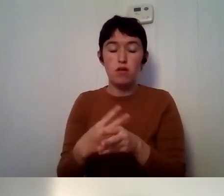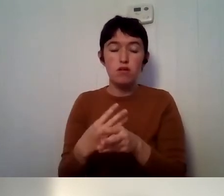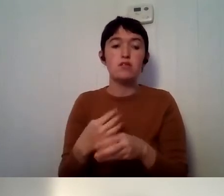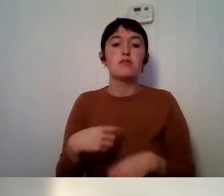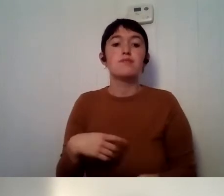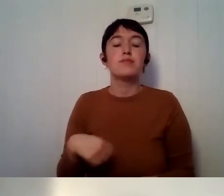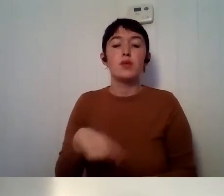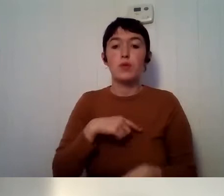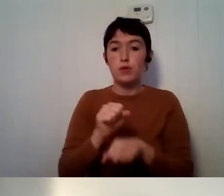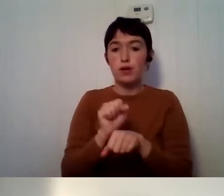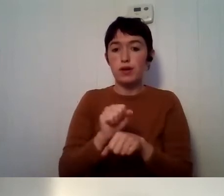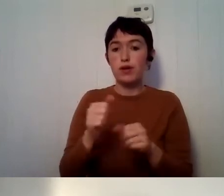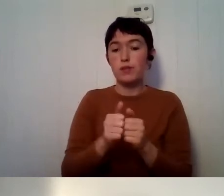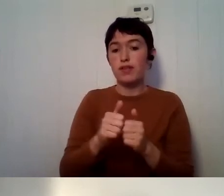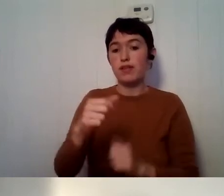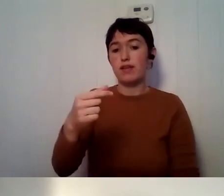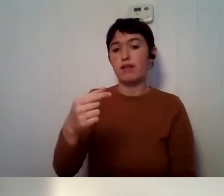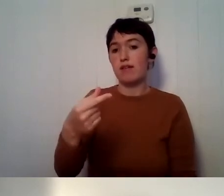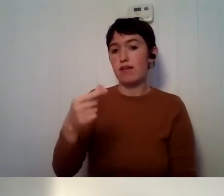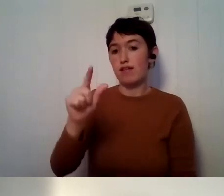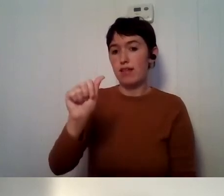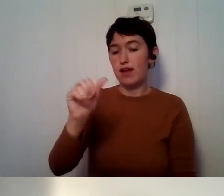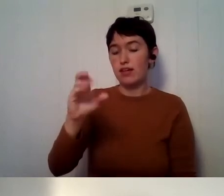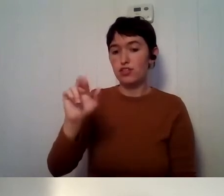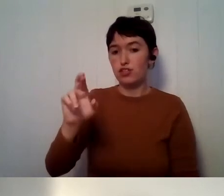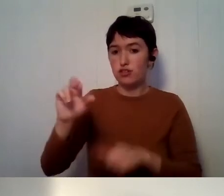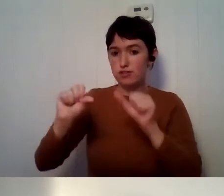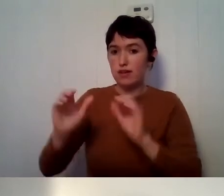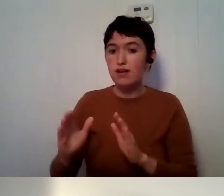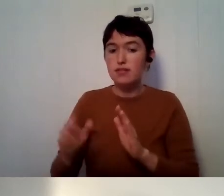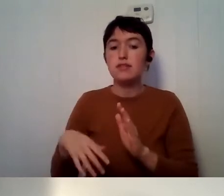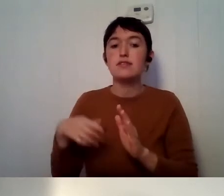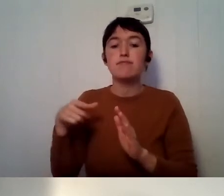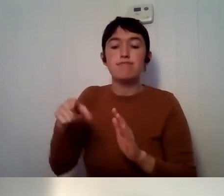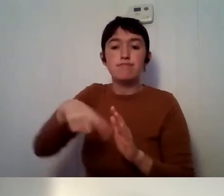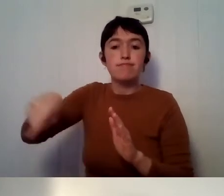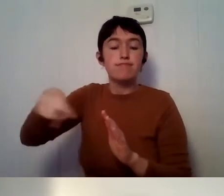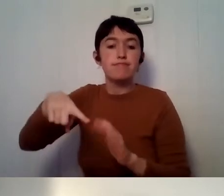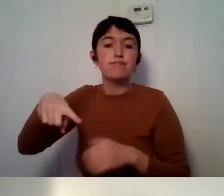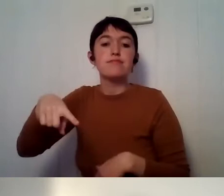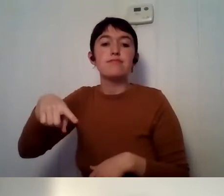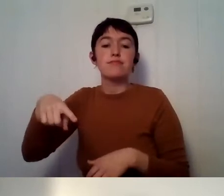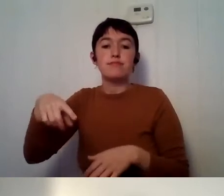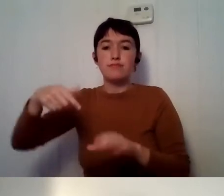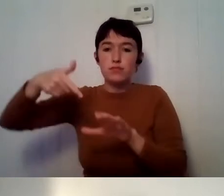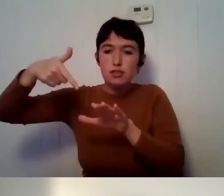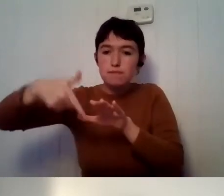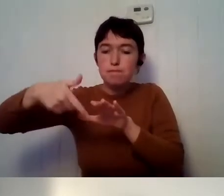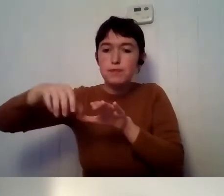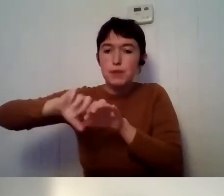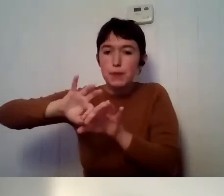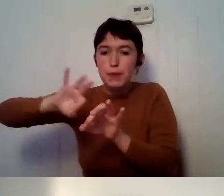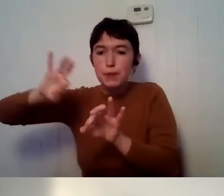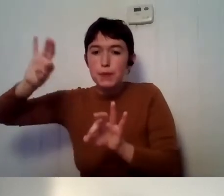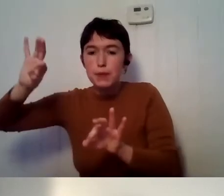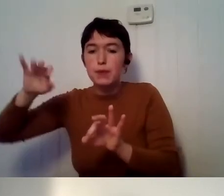Grenoble that performing the Ice Memory Project, where they're taking those ice cores from glaciers to study the